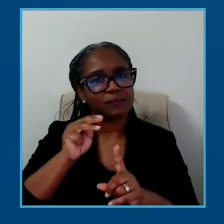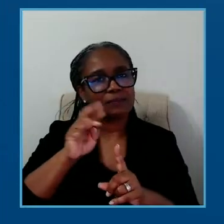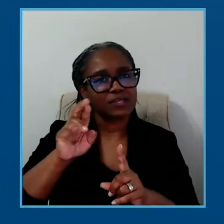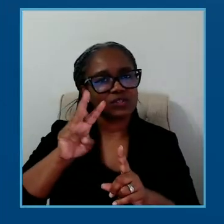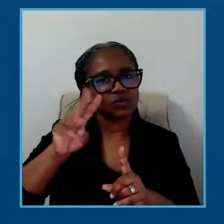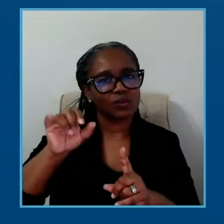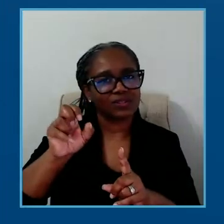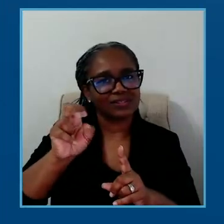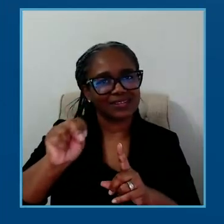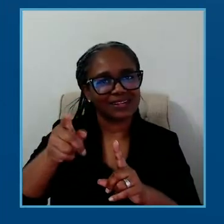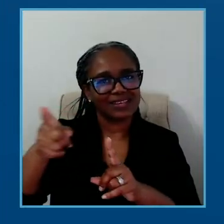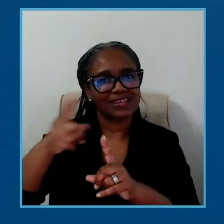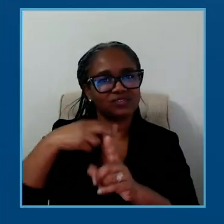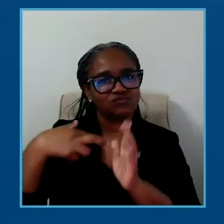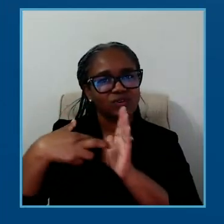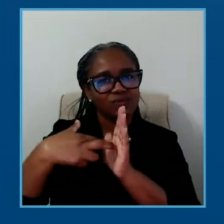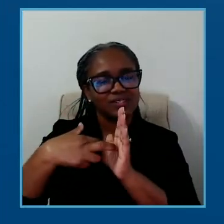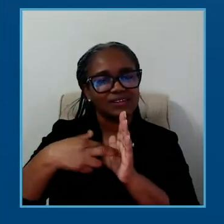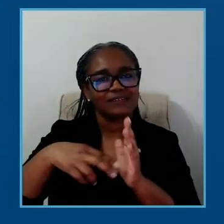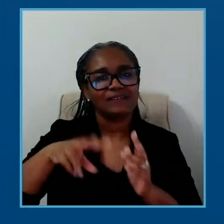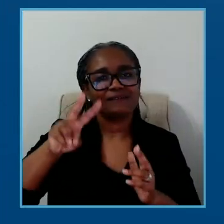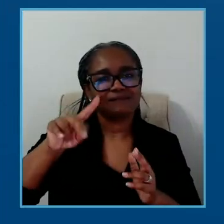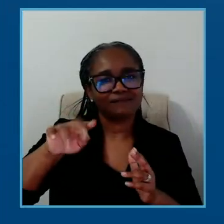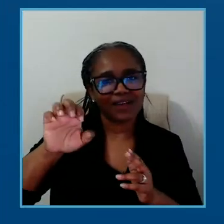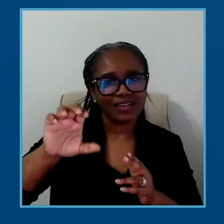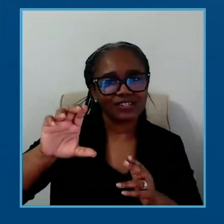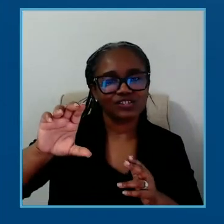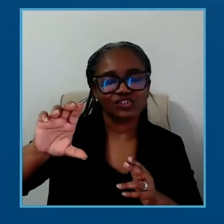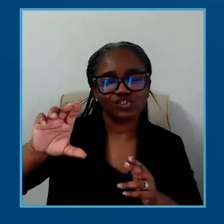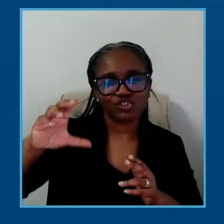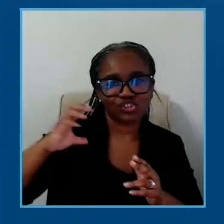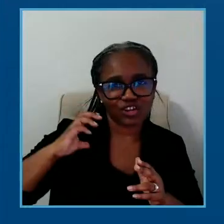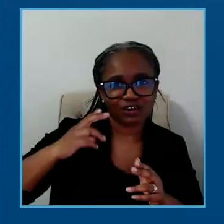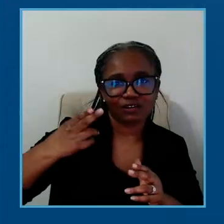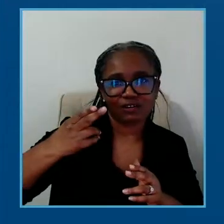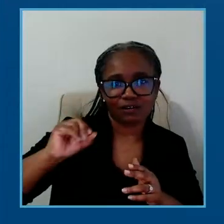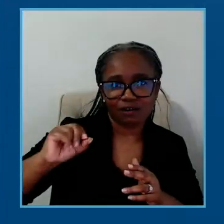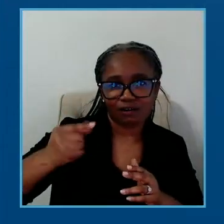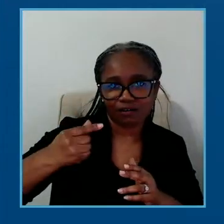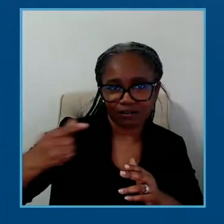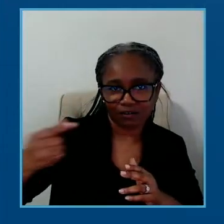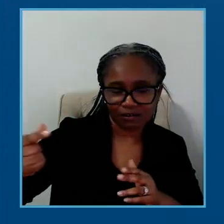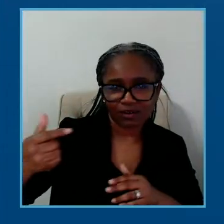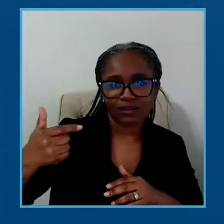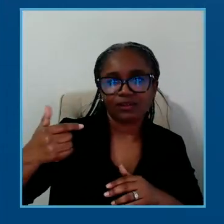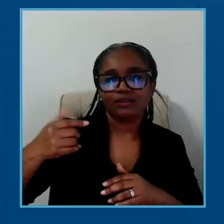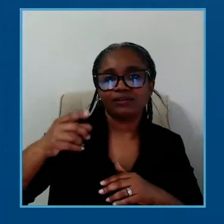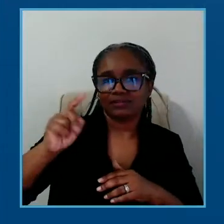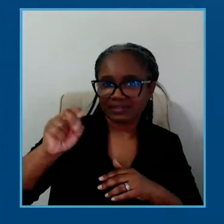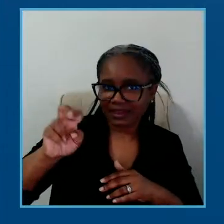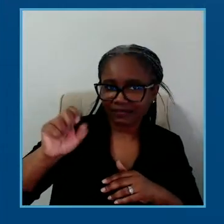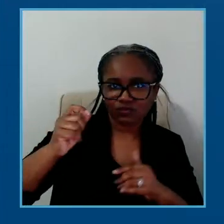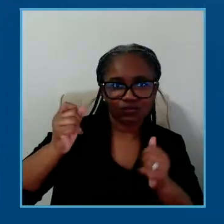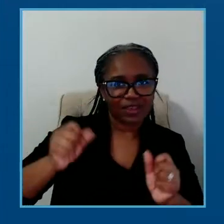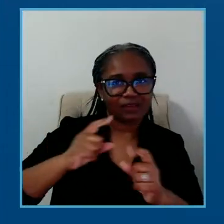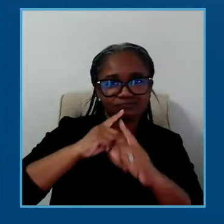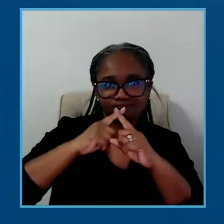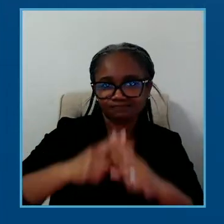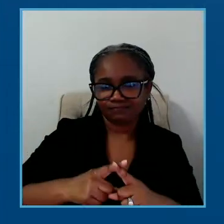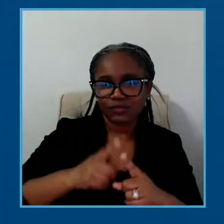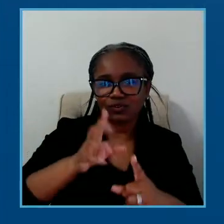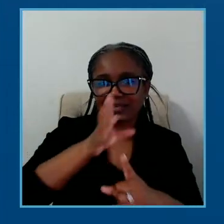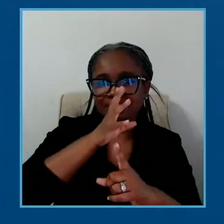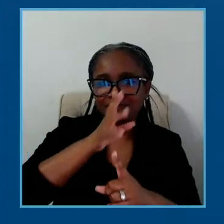Hogg. Today, the production team will unmute your mic and you're now recognized to present your case, and the time clock will begin once you